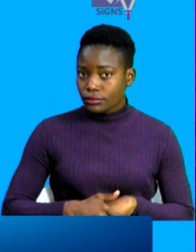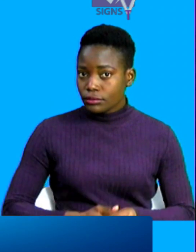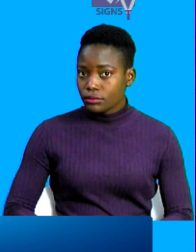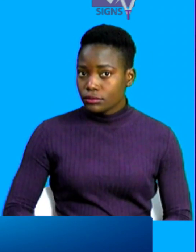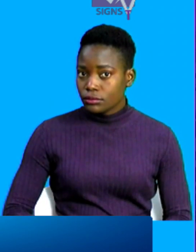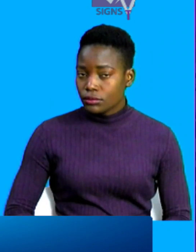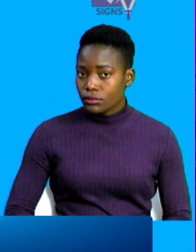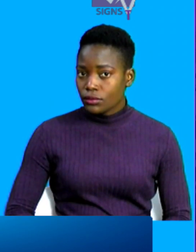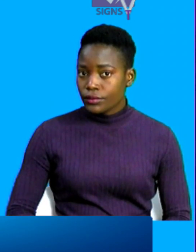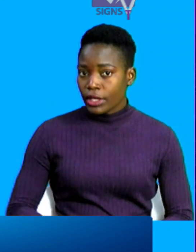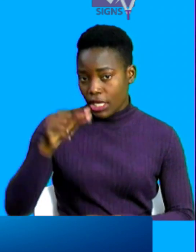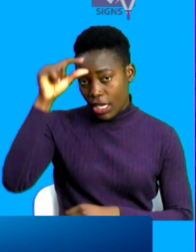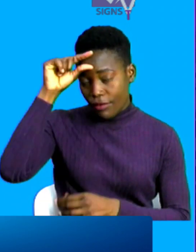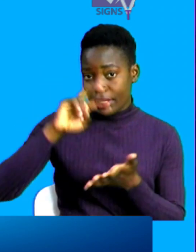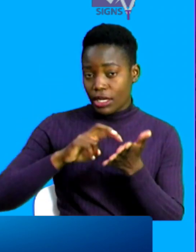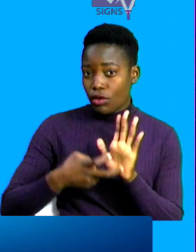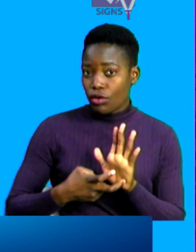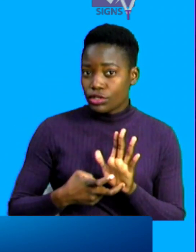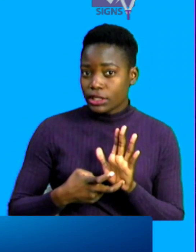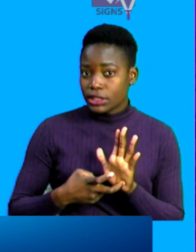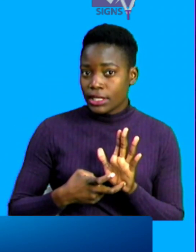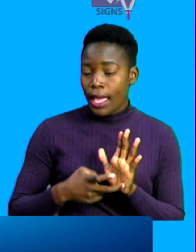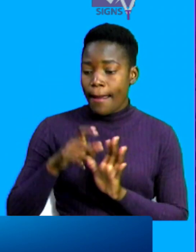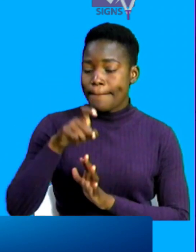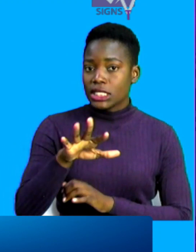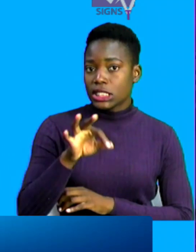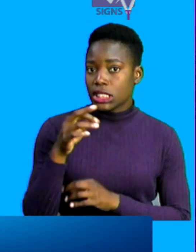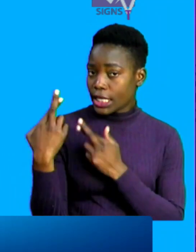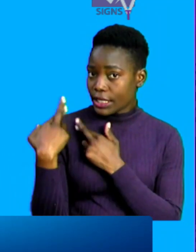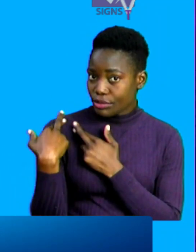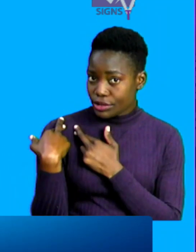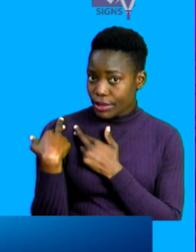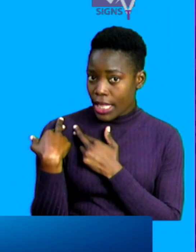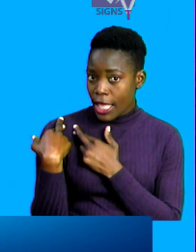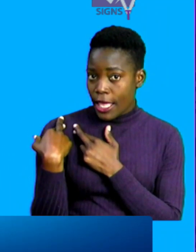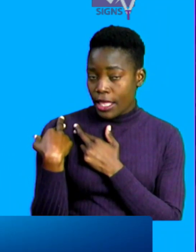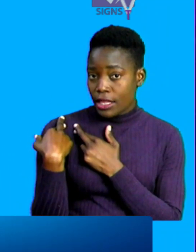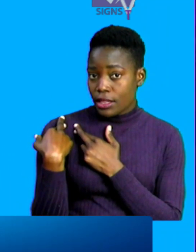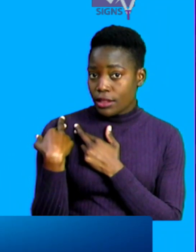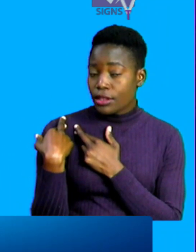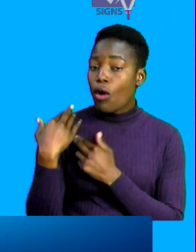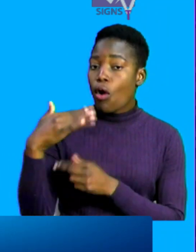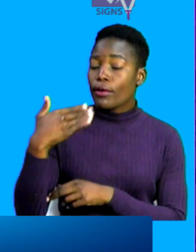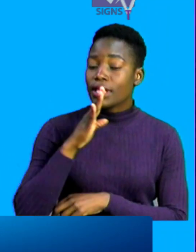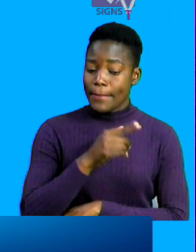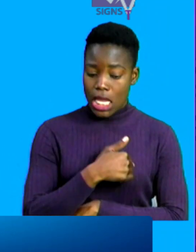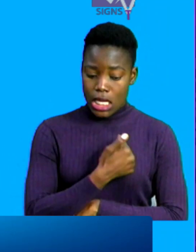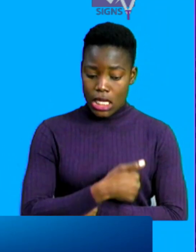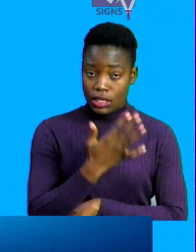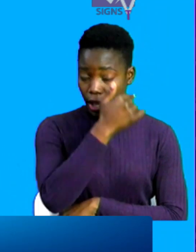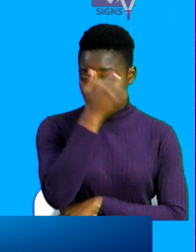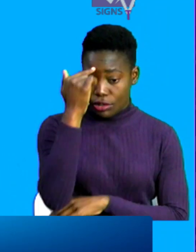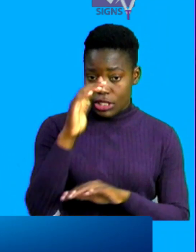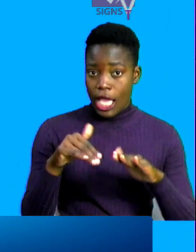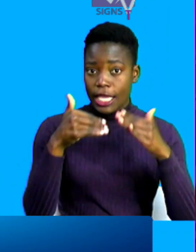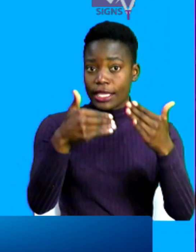contracts be meant to take responsibility. They will still be found guilty because they will not have provided the